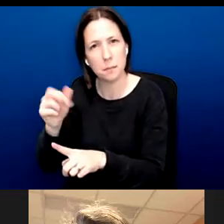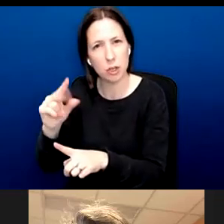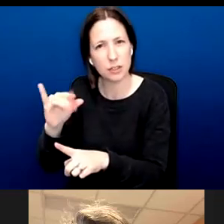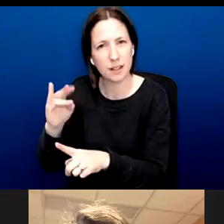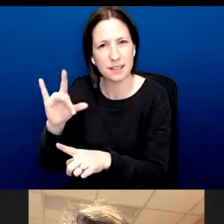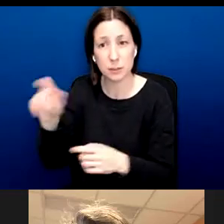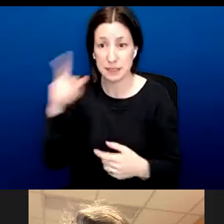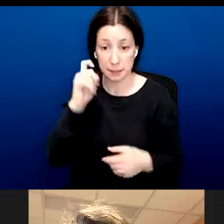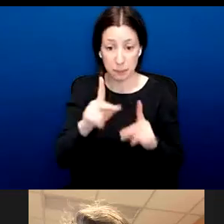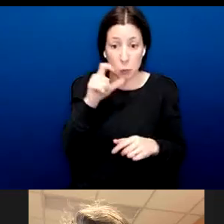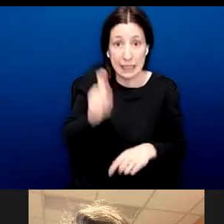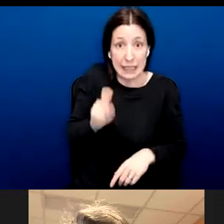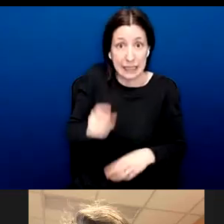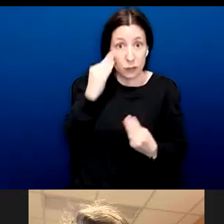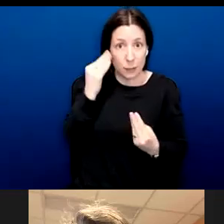adequate information?